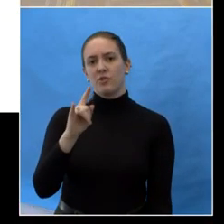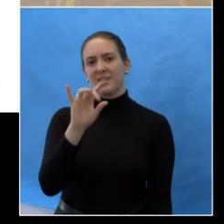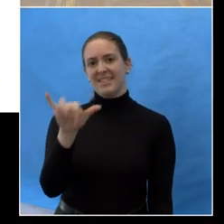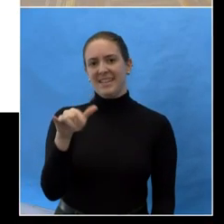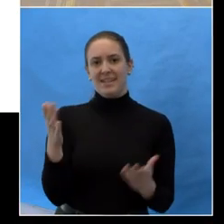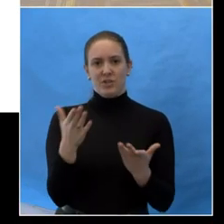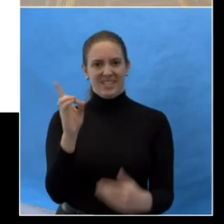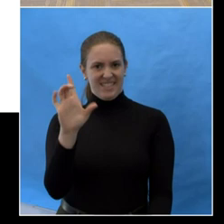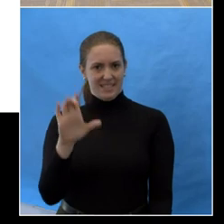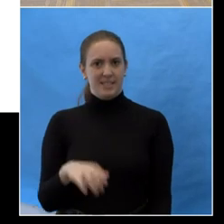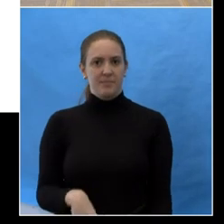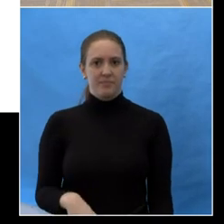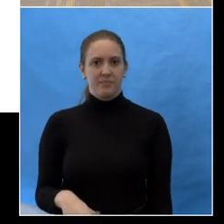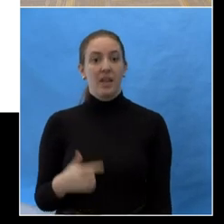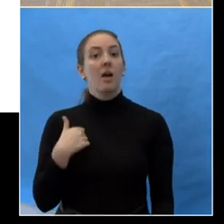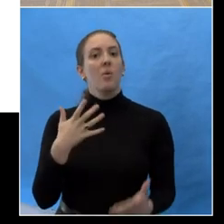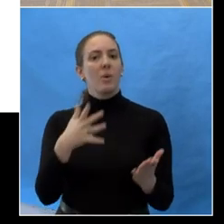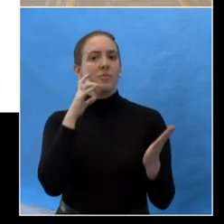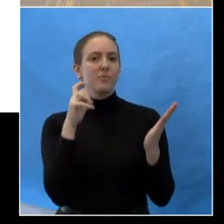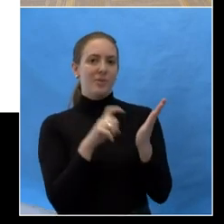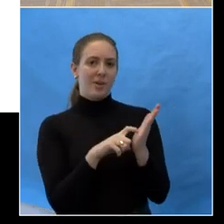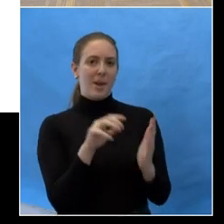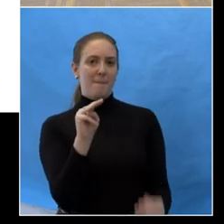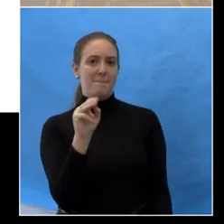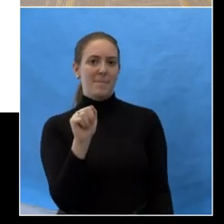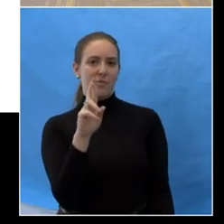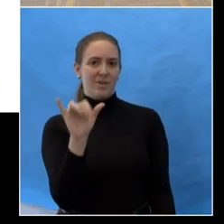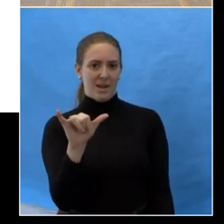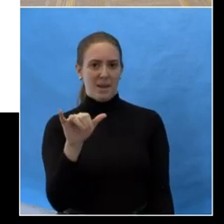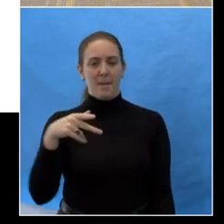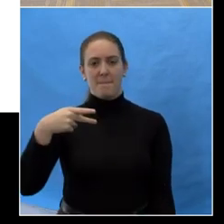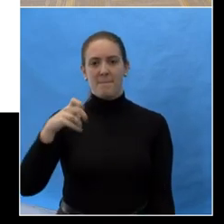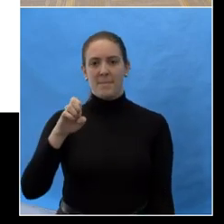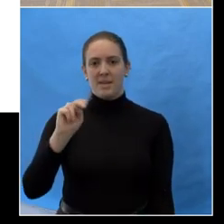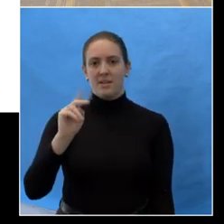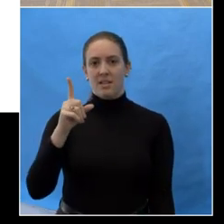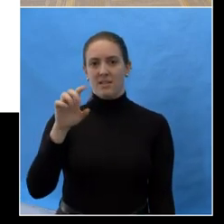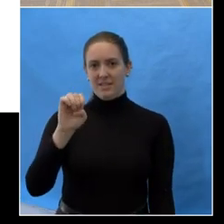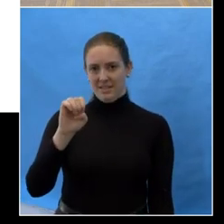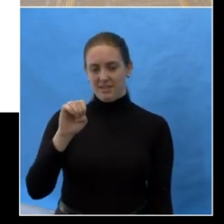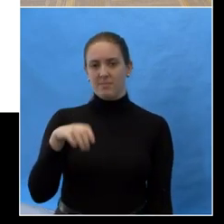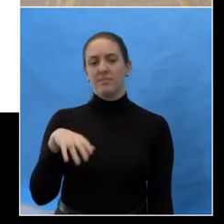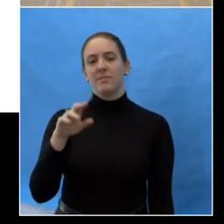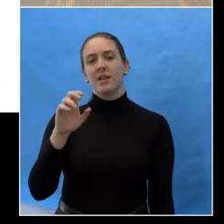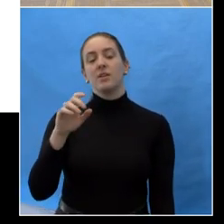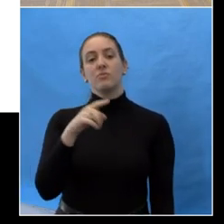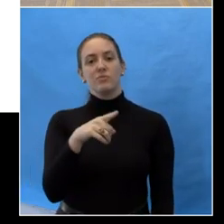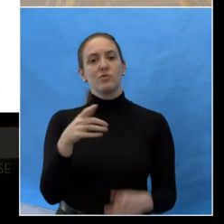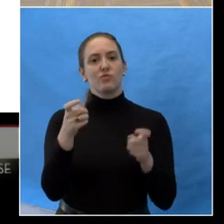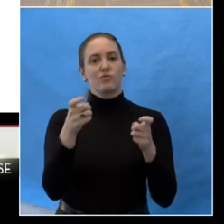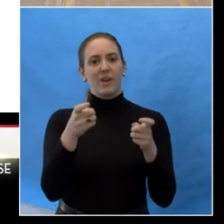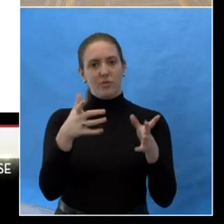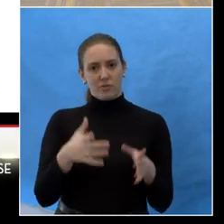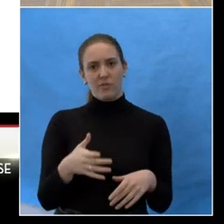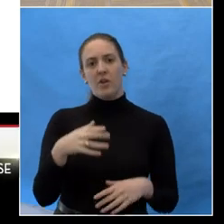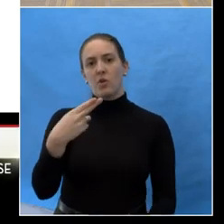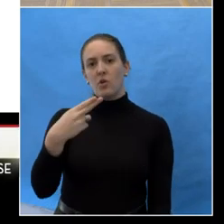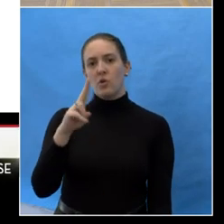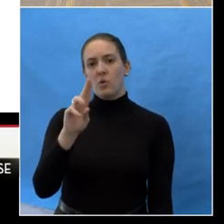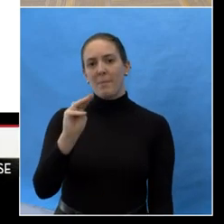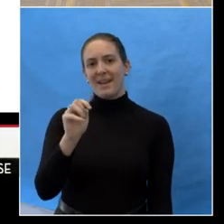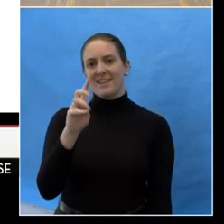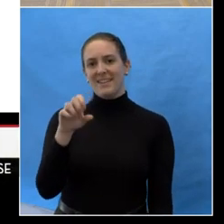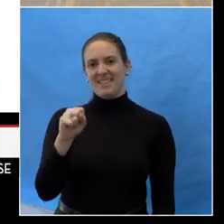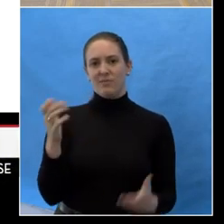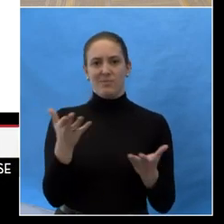I also want to recognize Mary Pendleton, the Director of Humanities at DC Prep, for her active engagement in the task force. Next